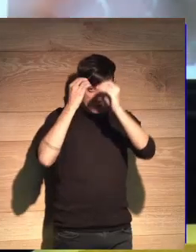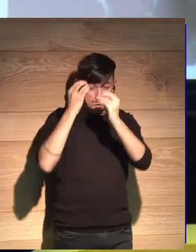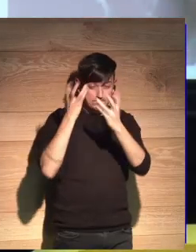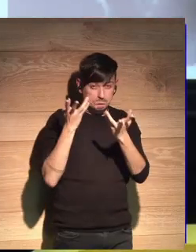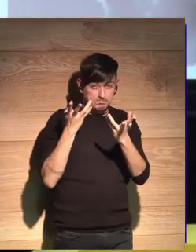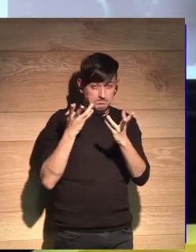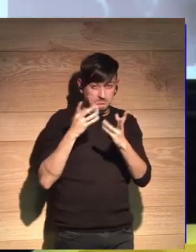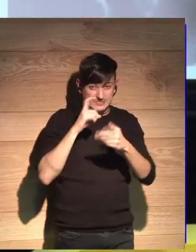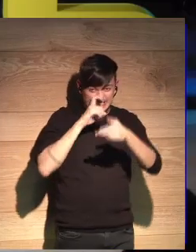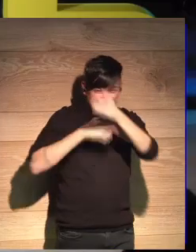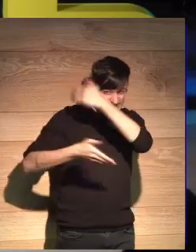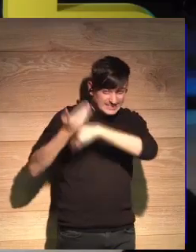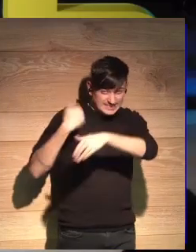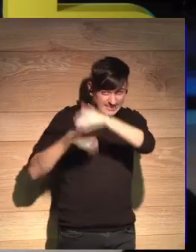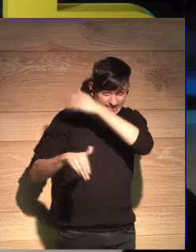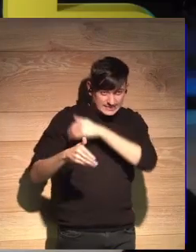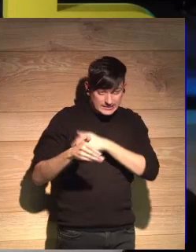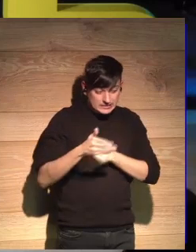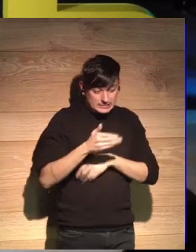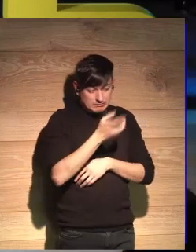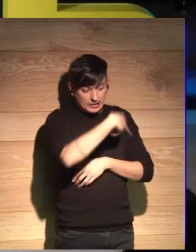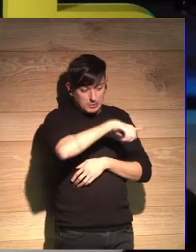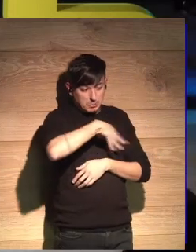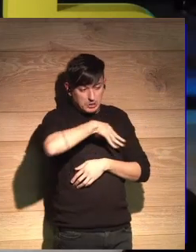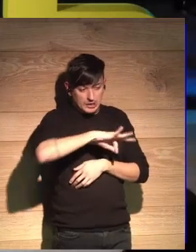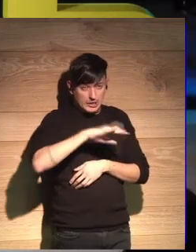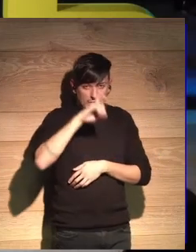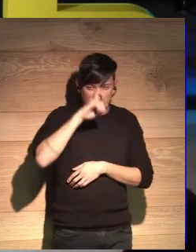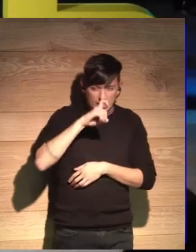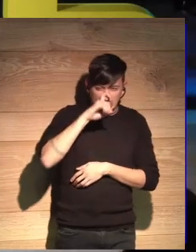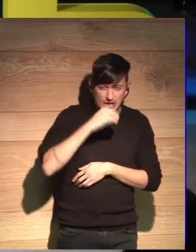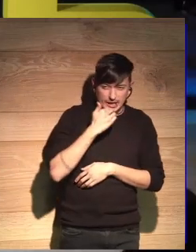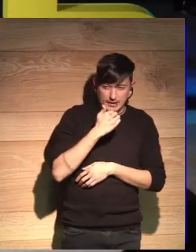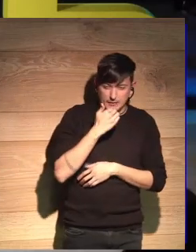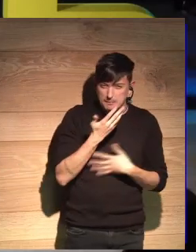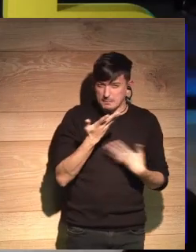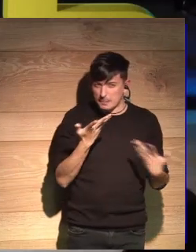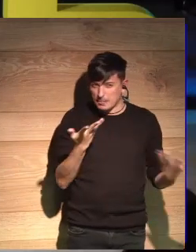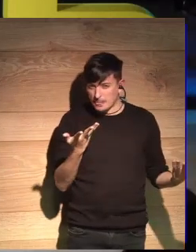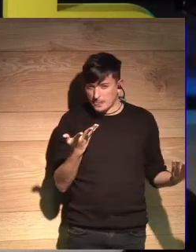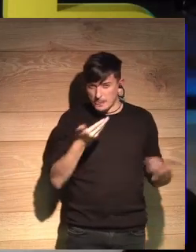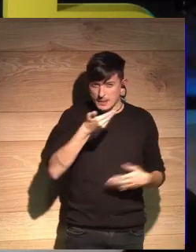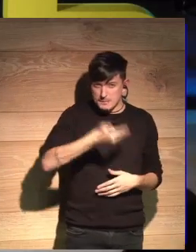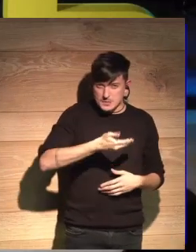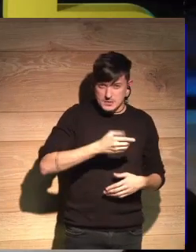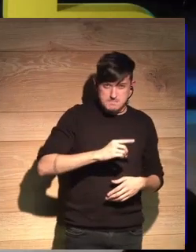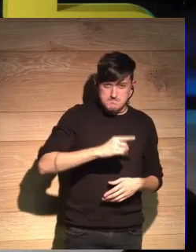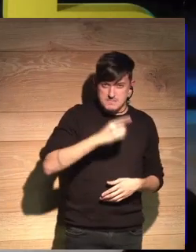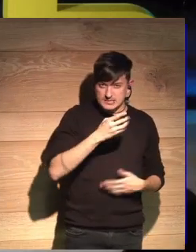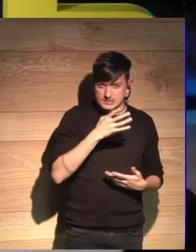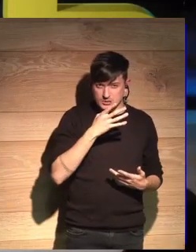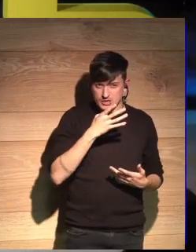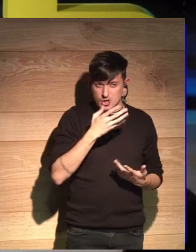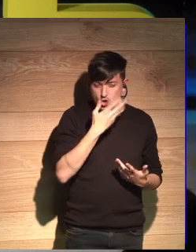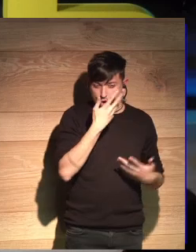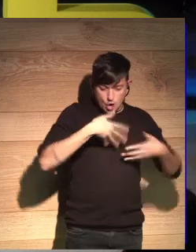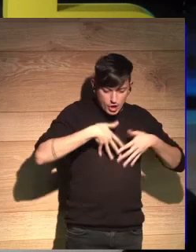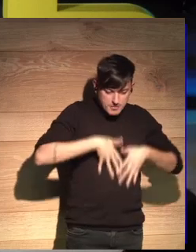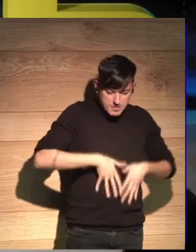longer than we live, which means that the tribe can amass knowledge and become more powerful, learn how to use new